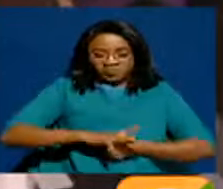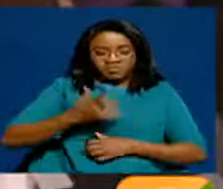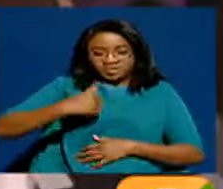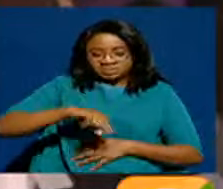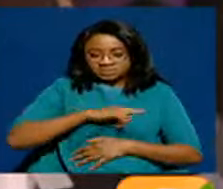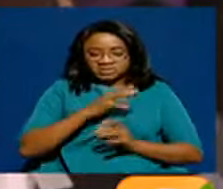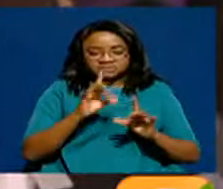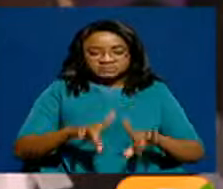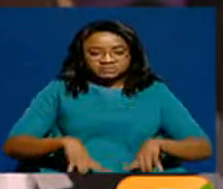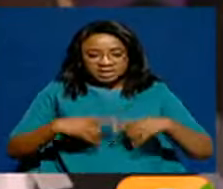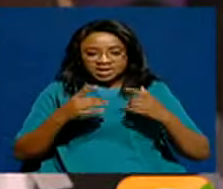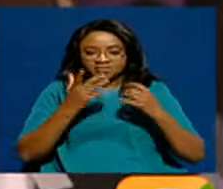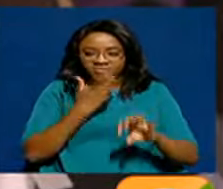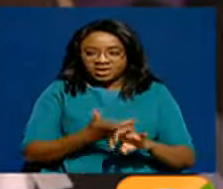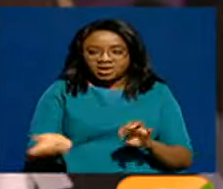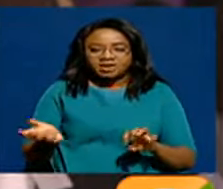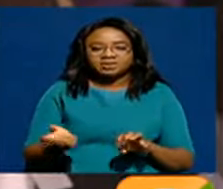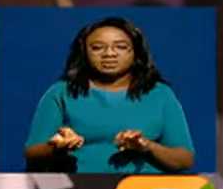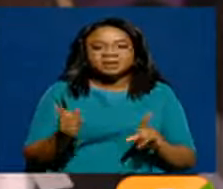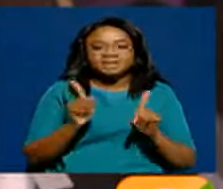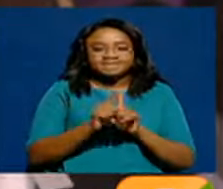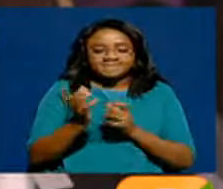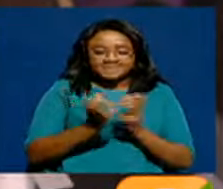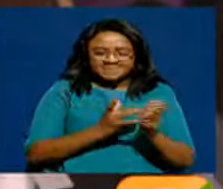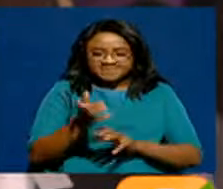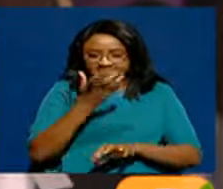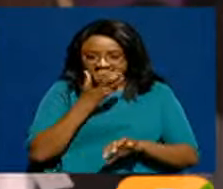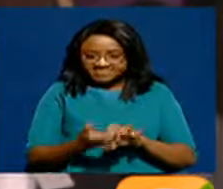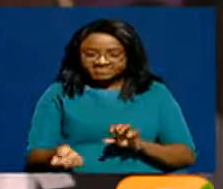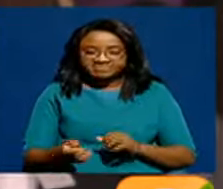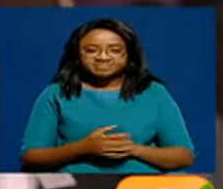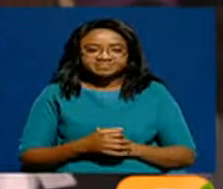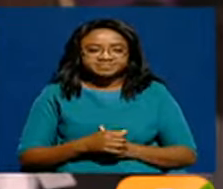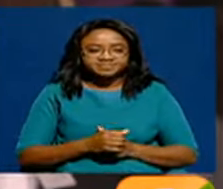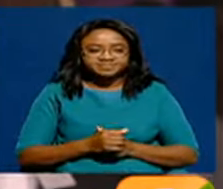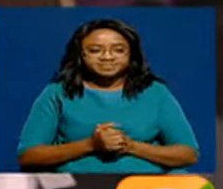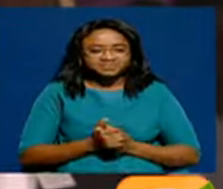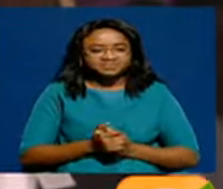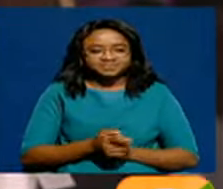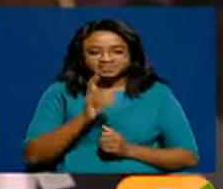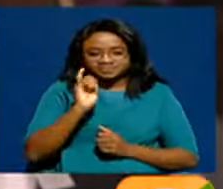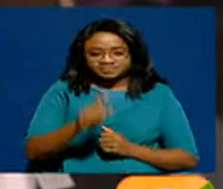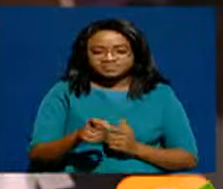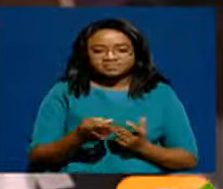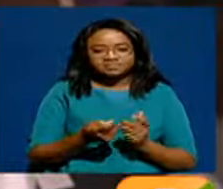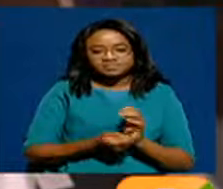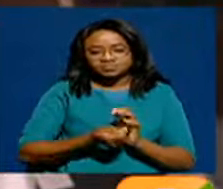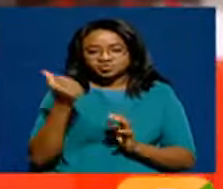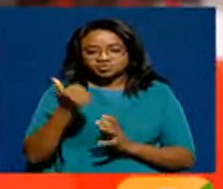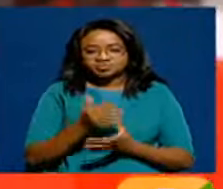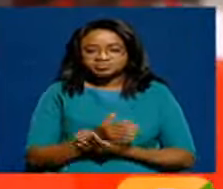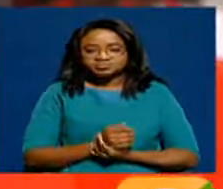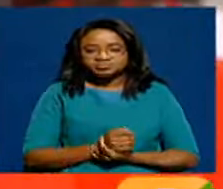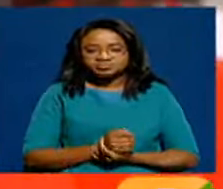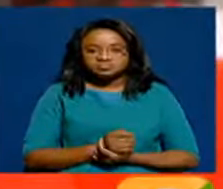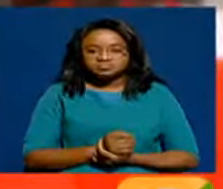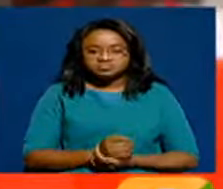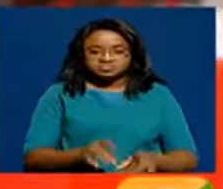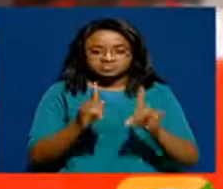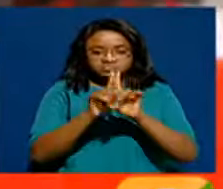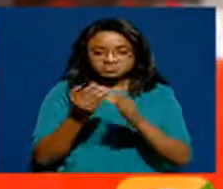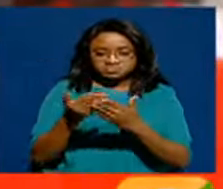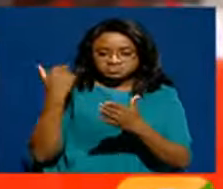hard and also the cost of doing business hard should be done away with. Sasa mwaka